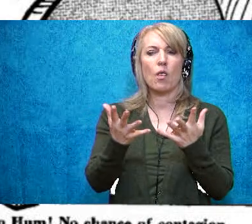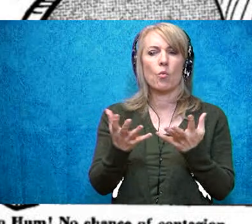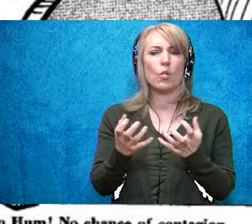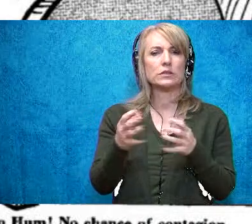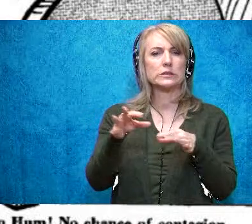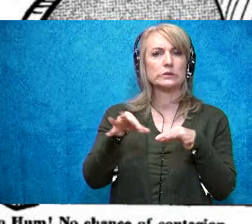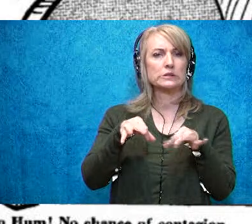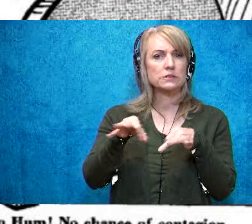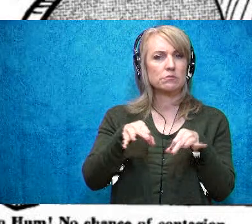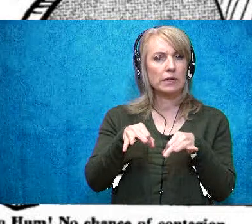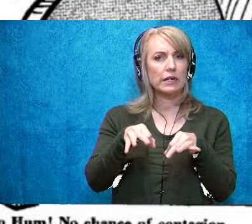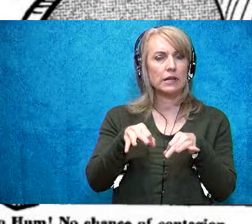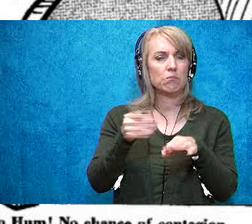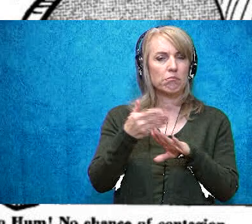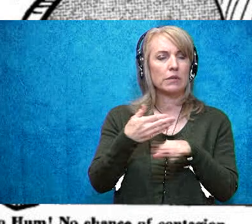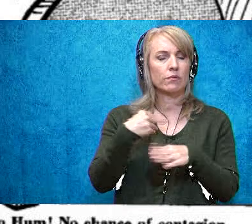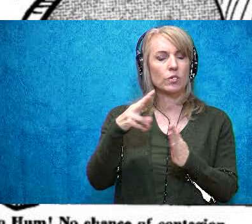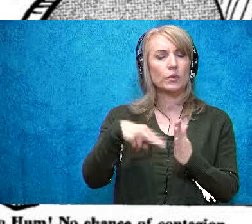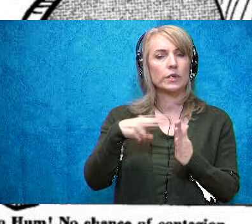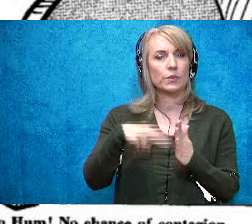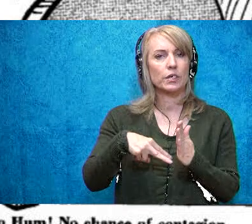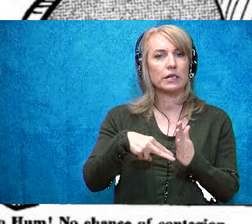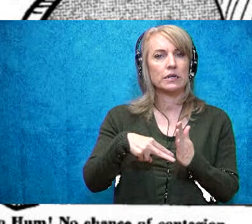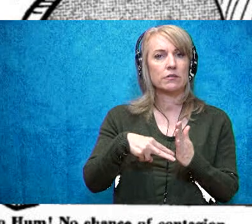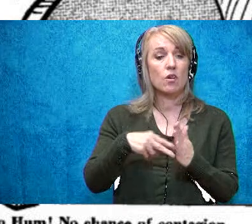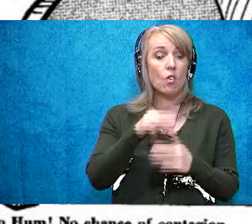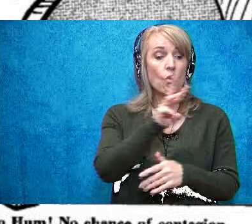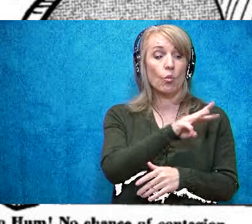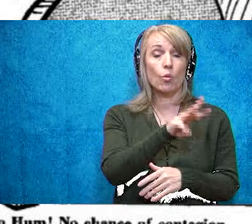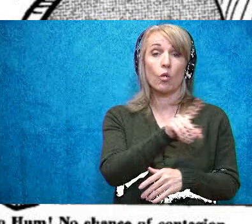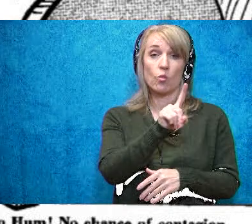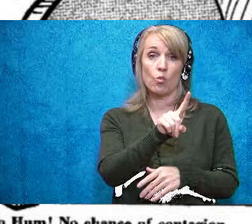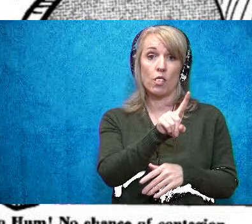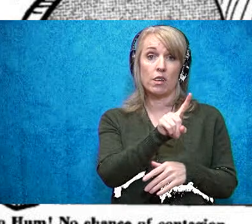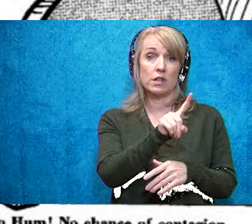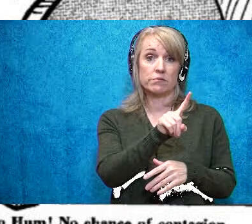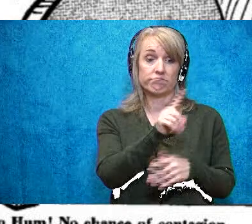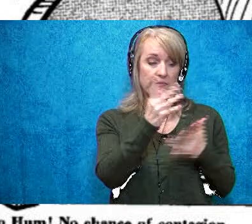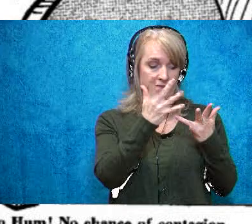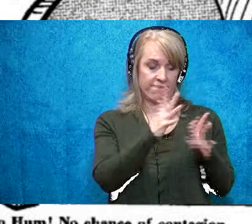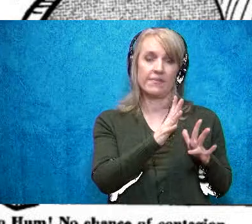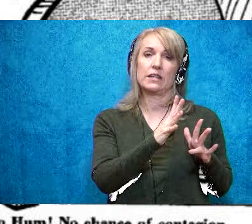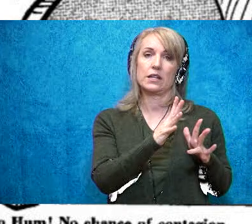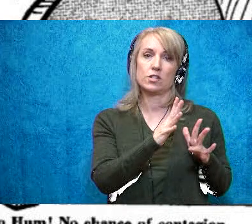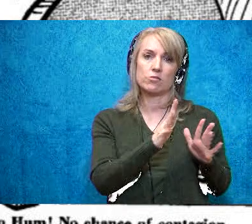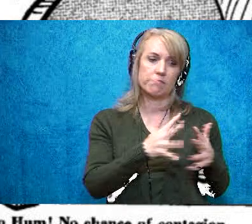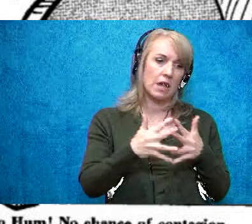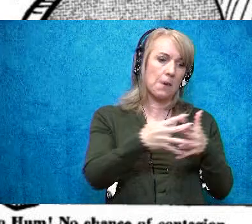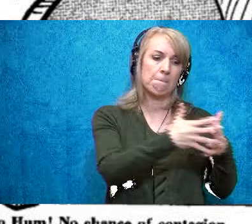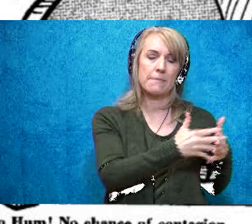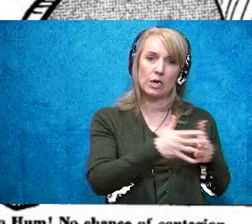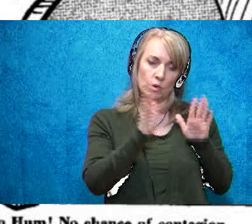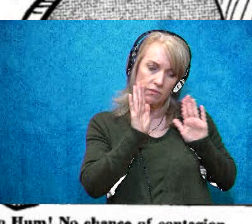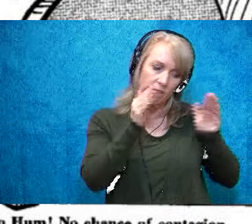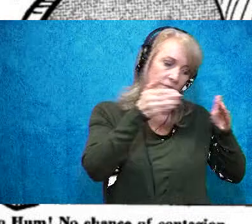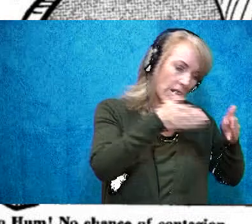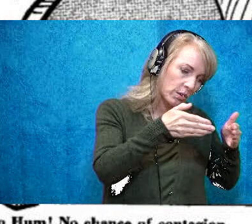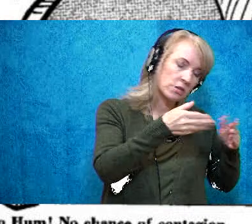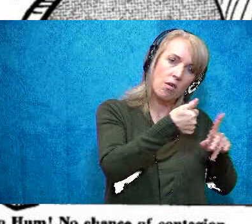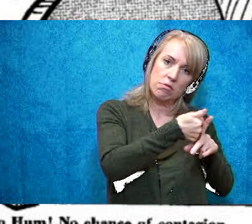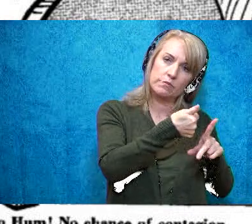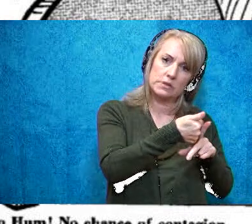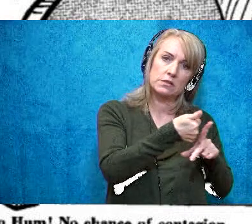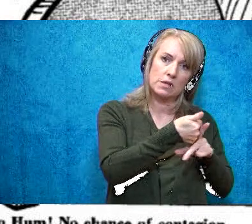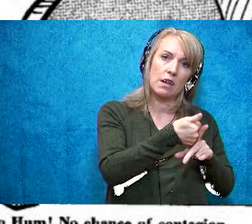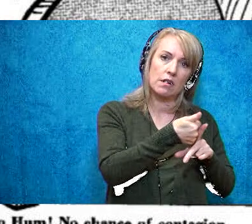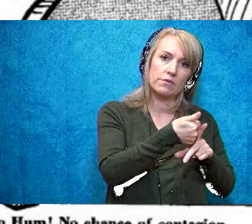So after World War I, America turned inward for a variety of reasons, but we turn inward. And what that's called, where we're not